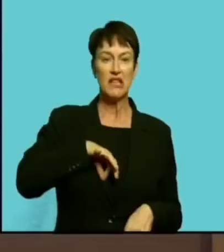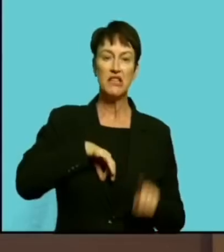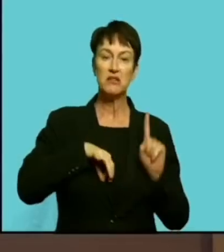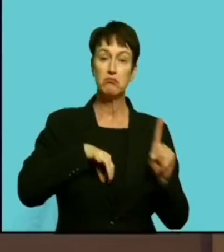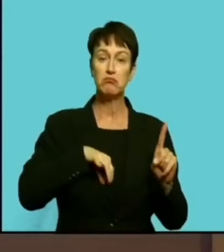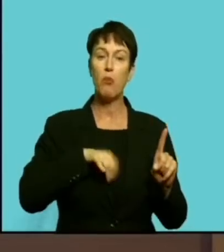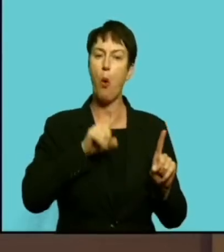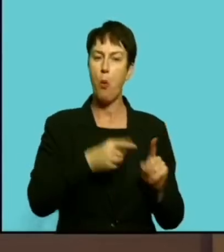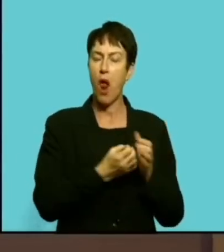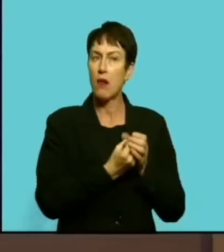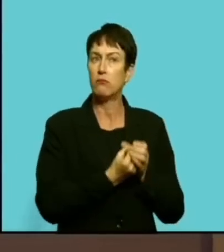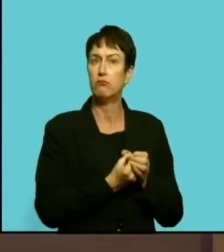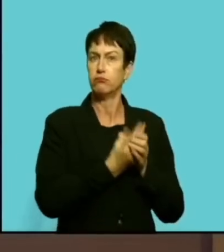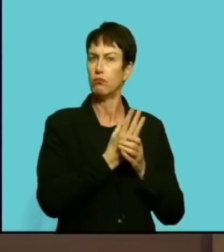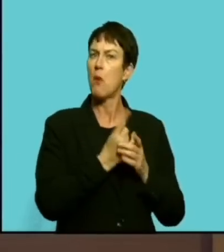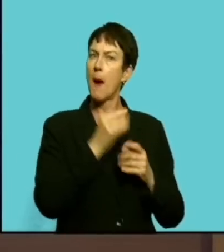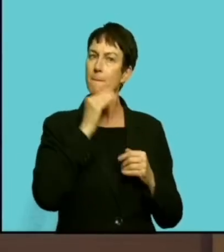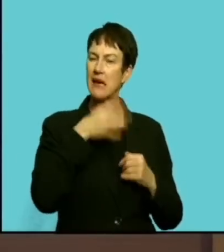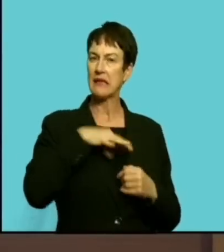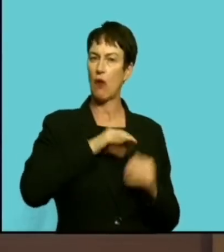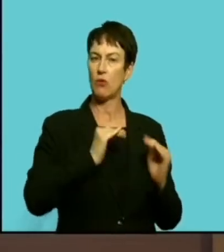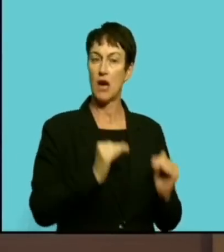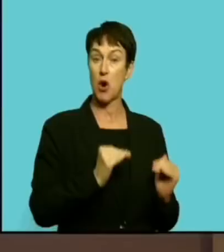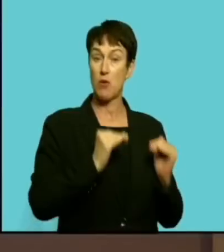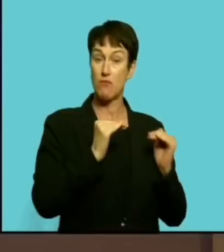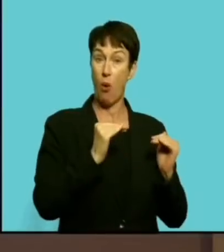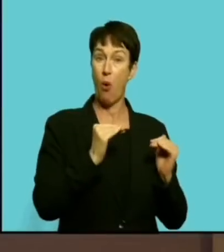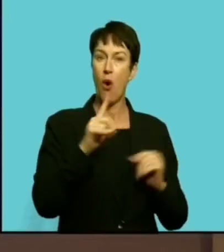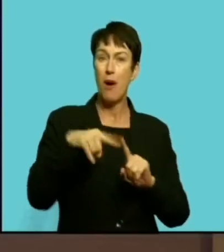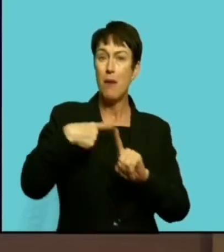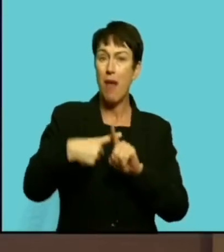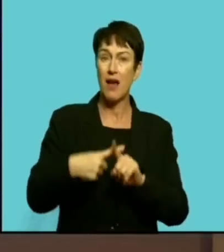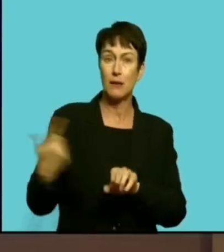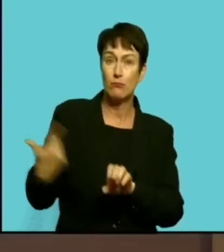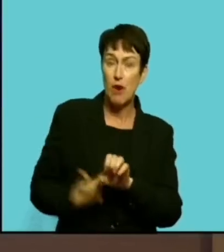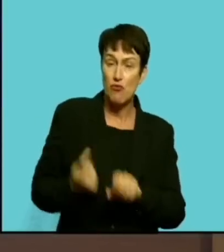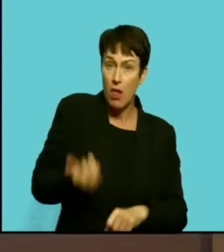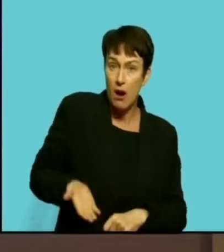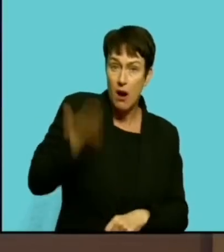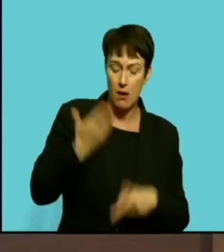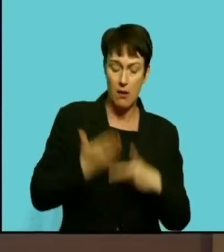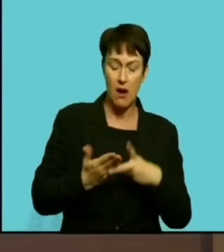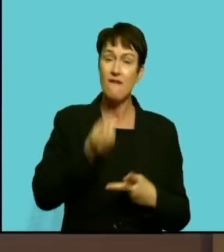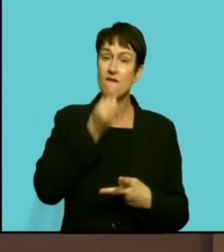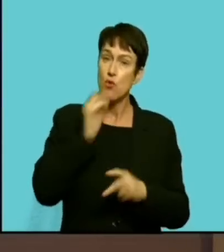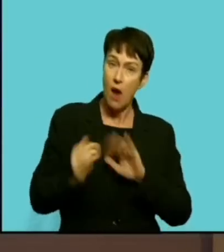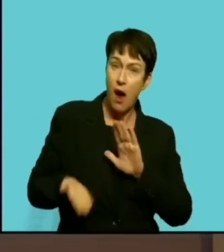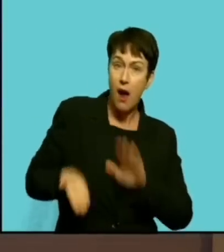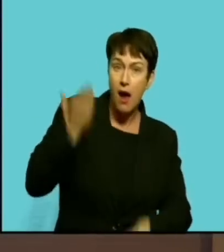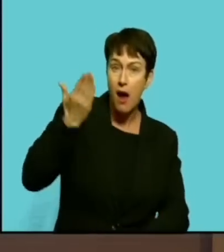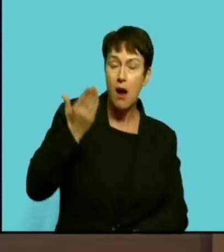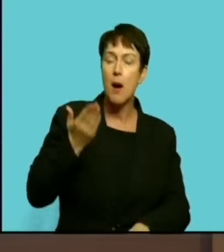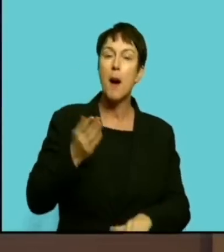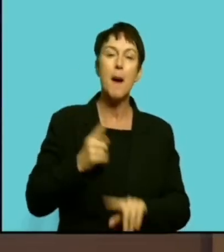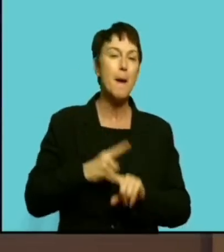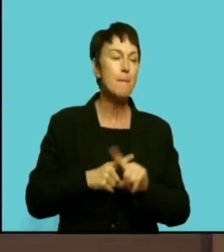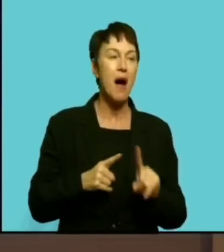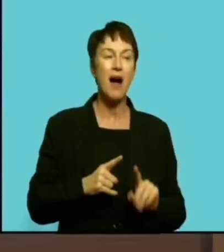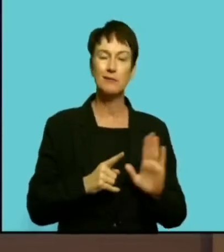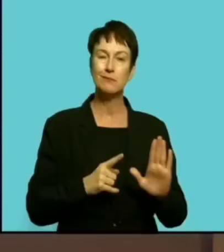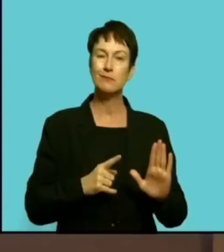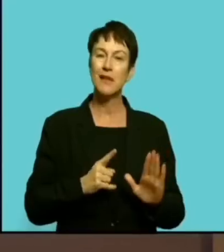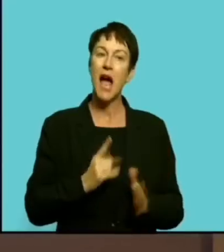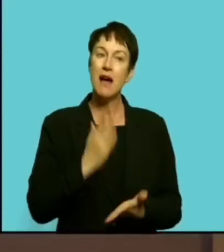and food price inflation, considerable risk attaches to a still moderate nominal wage